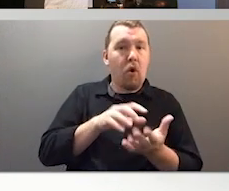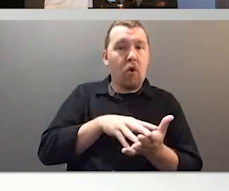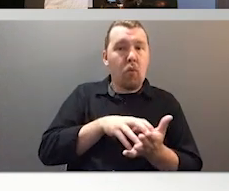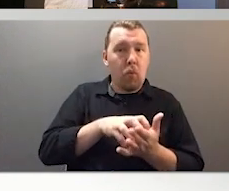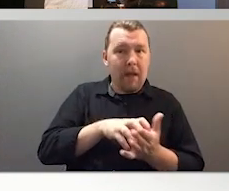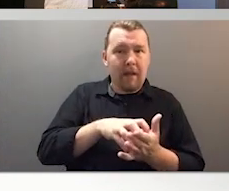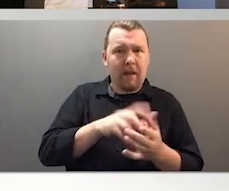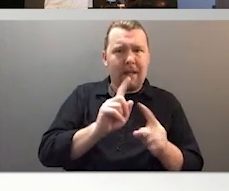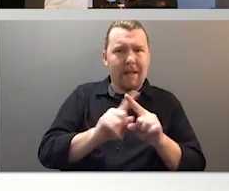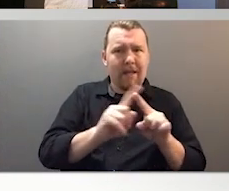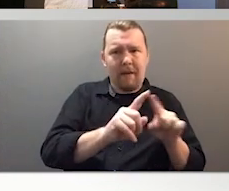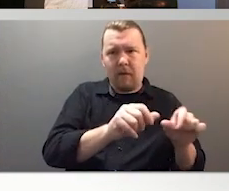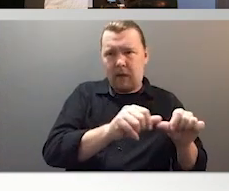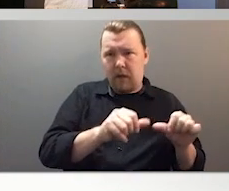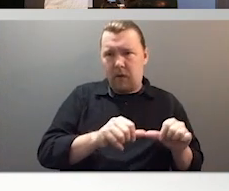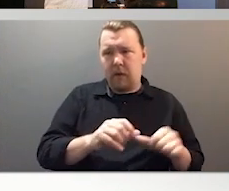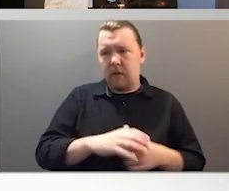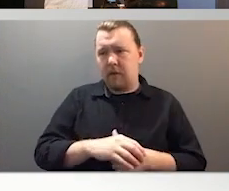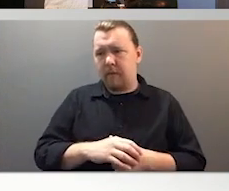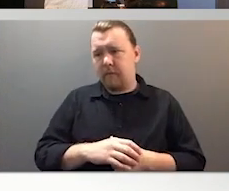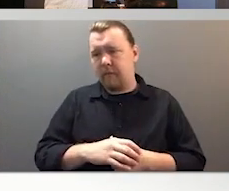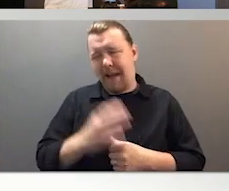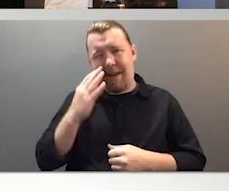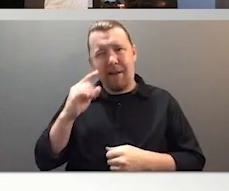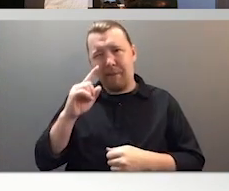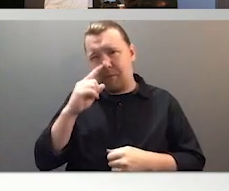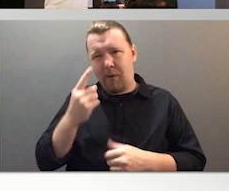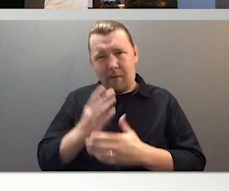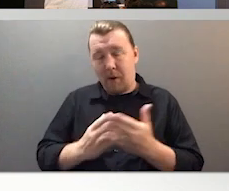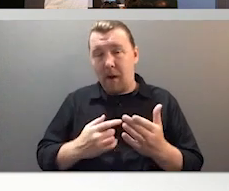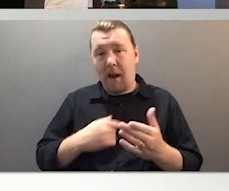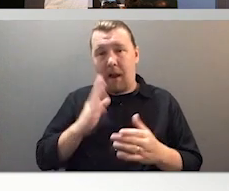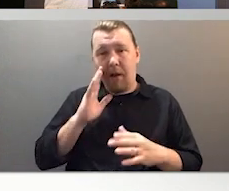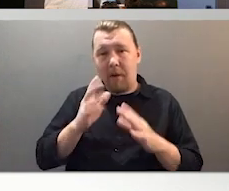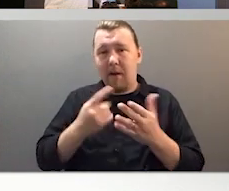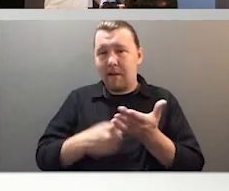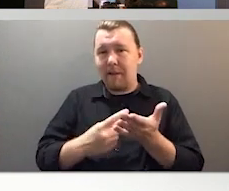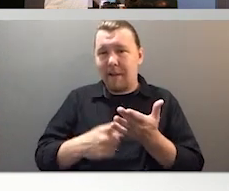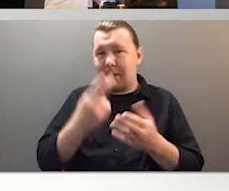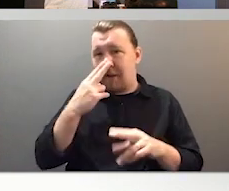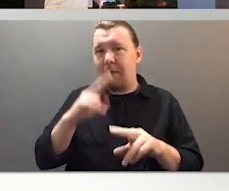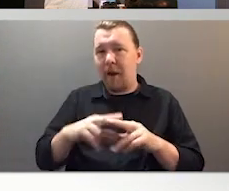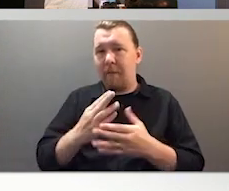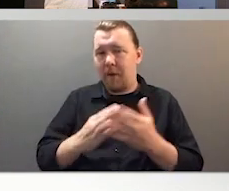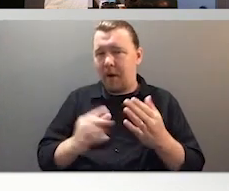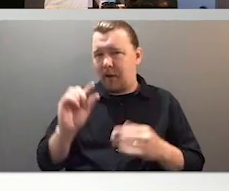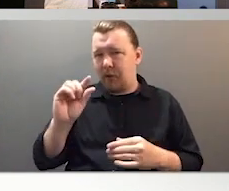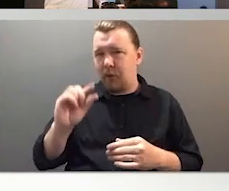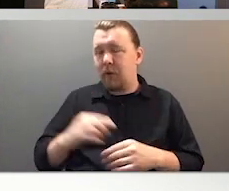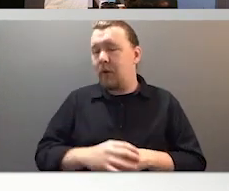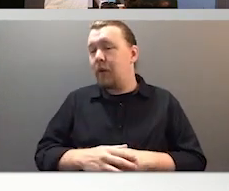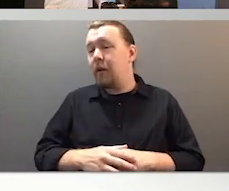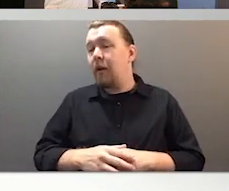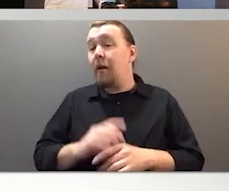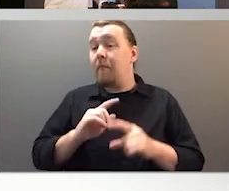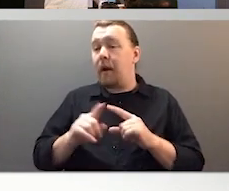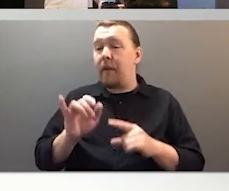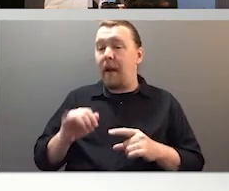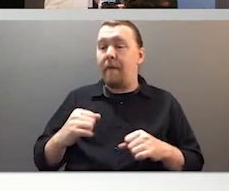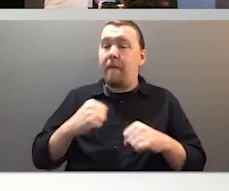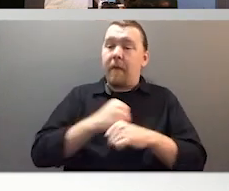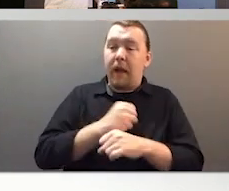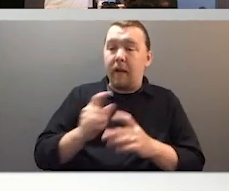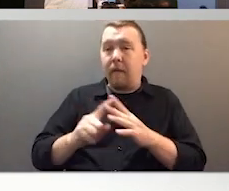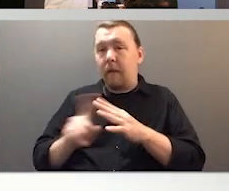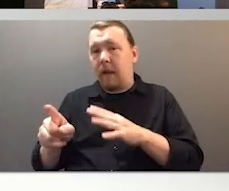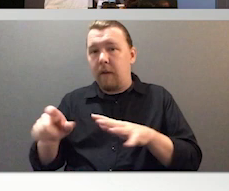points. I know this stuff's really dry. We'll get to the fun stuff in a minute. But fight, flight, freeze. How close is that lion? So let's go back to the